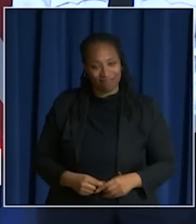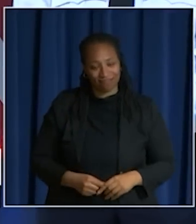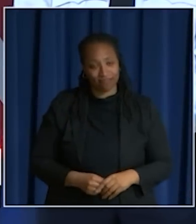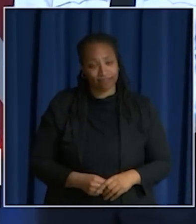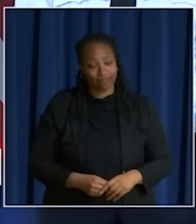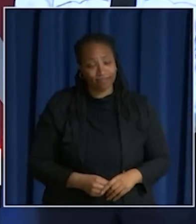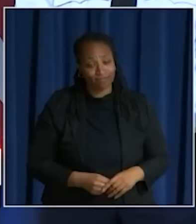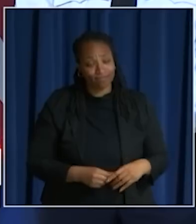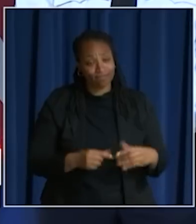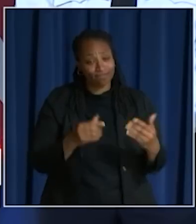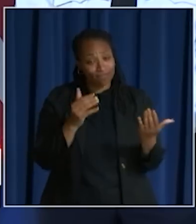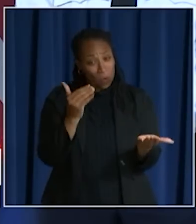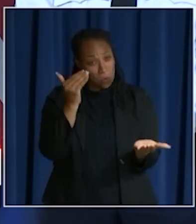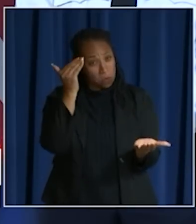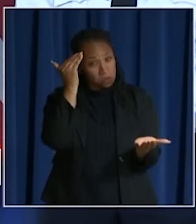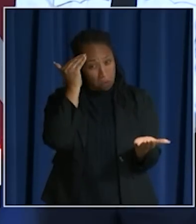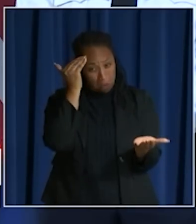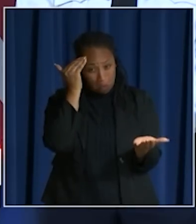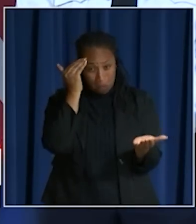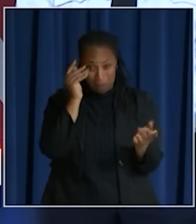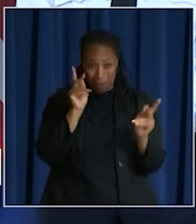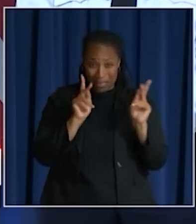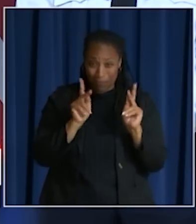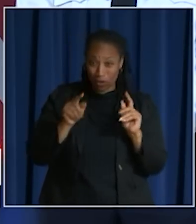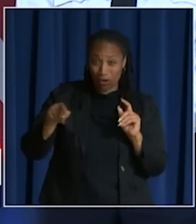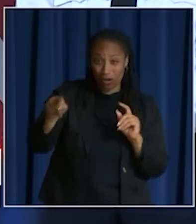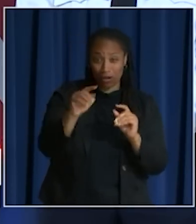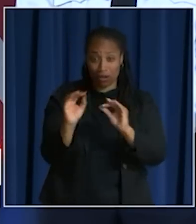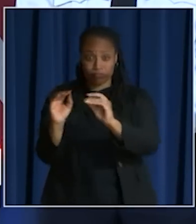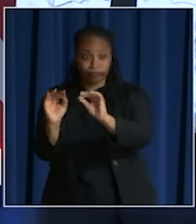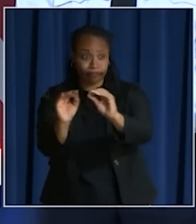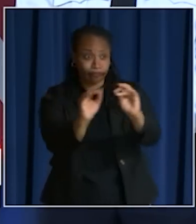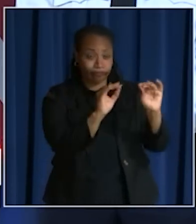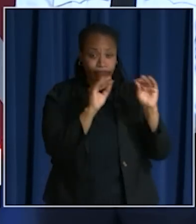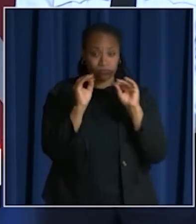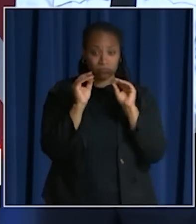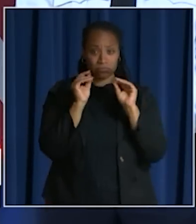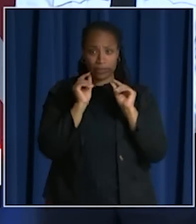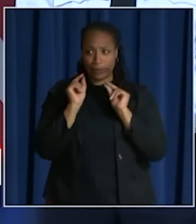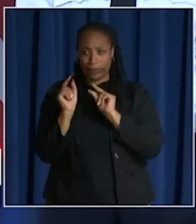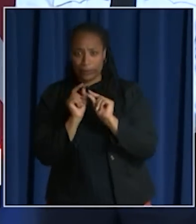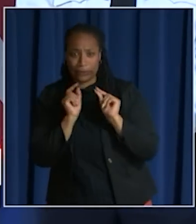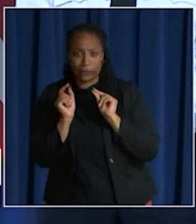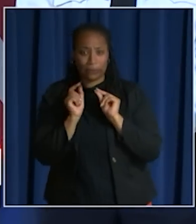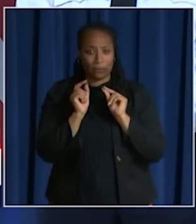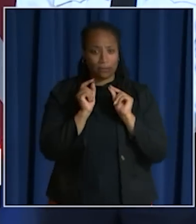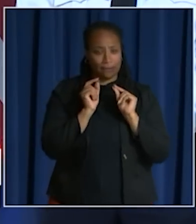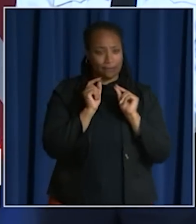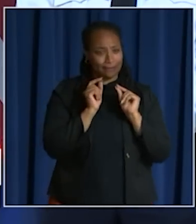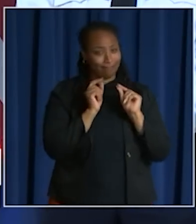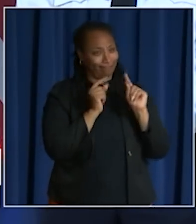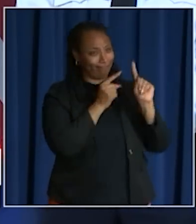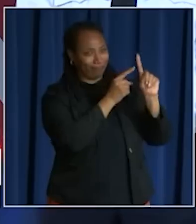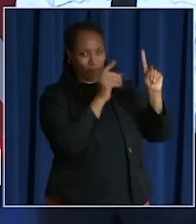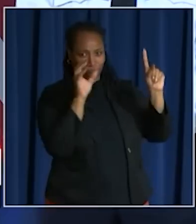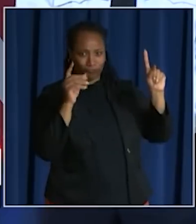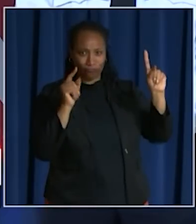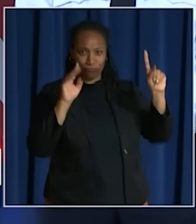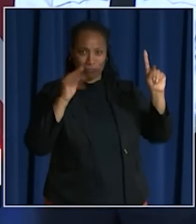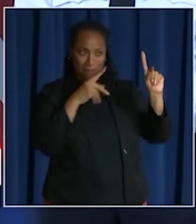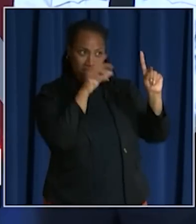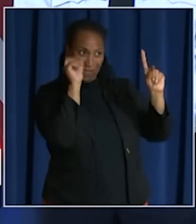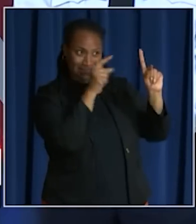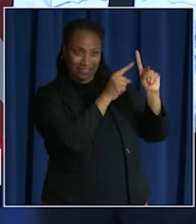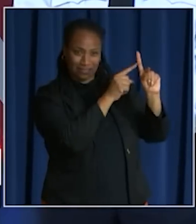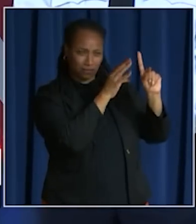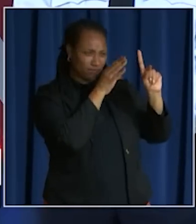the president's press conference, that he has prerogatives in DC unlike anywhere